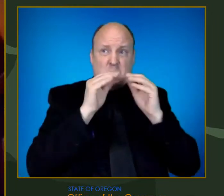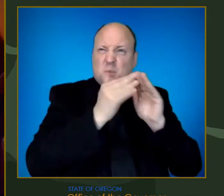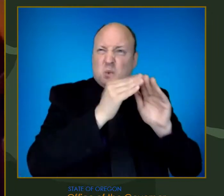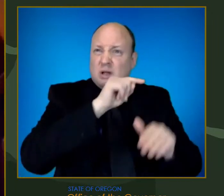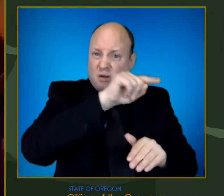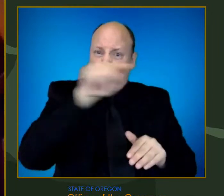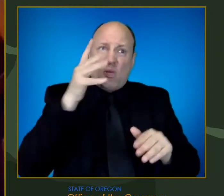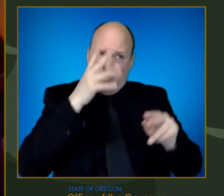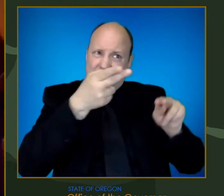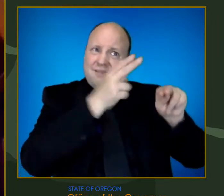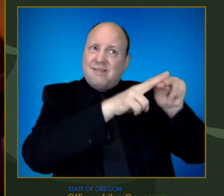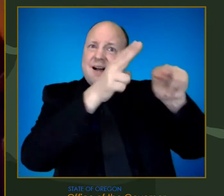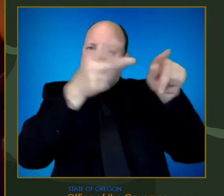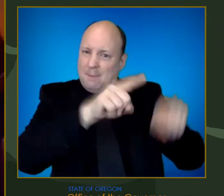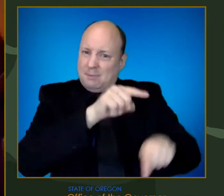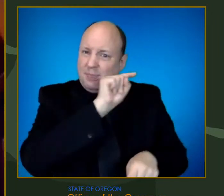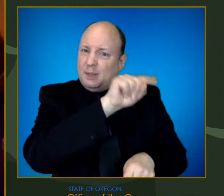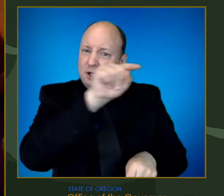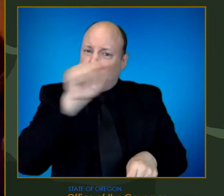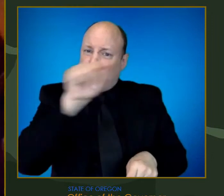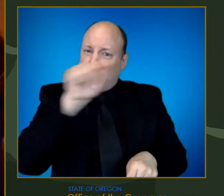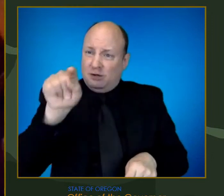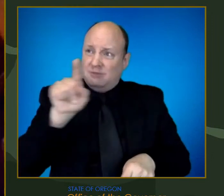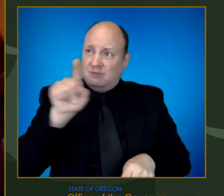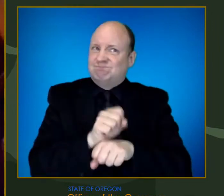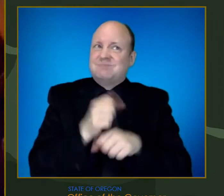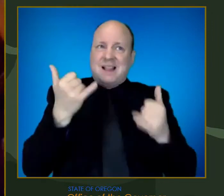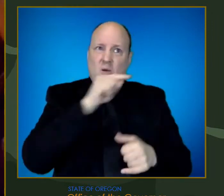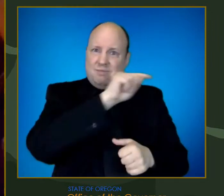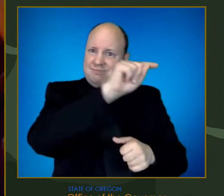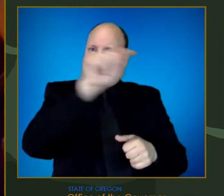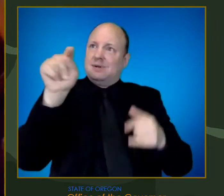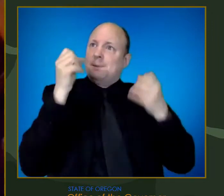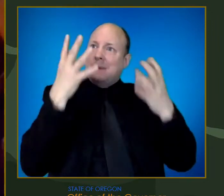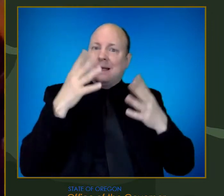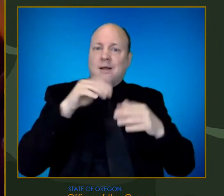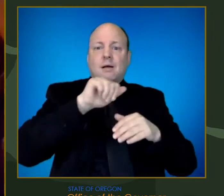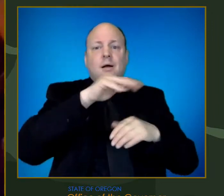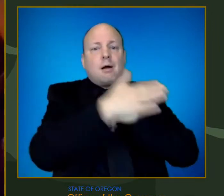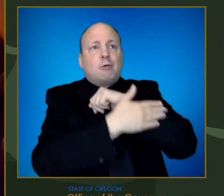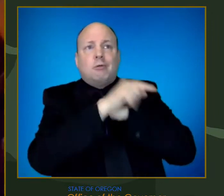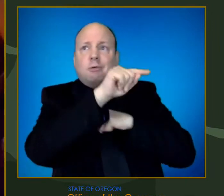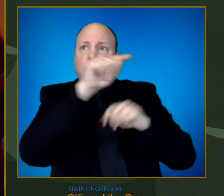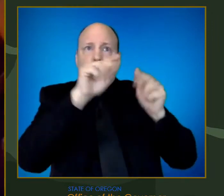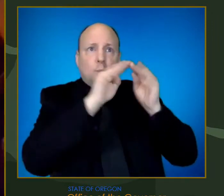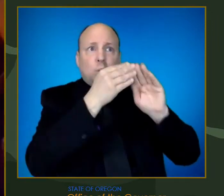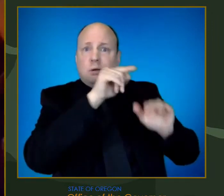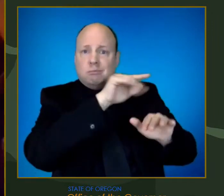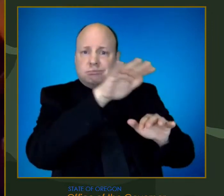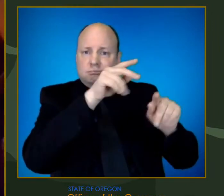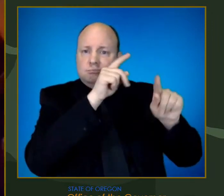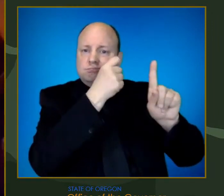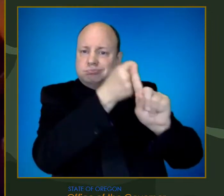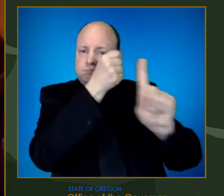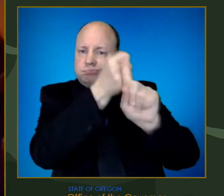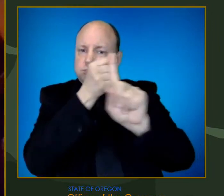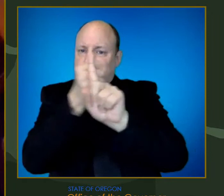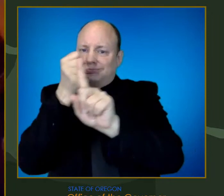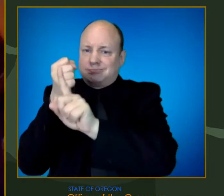caution has been realized. As March ended, there were 28 counties assessed as low to moderate